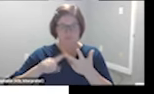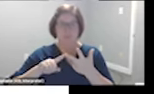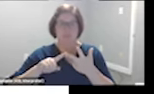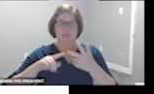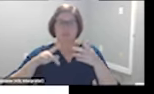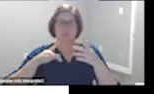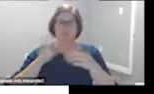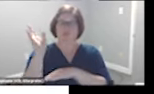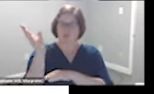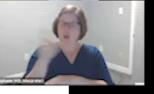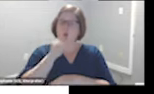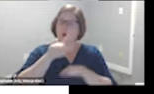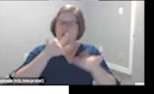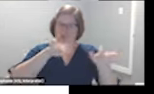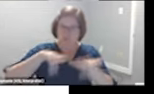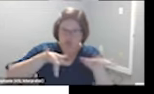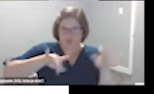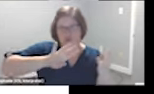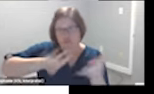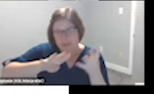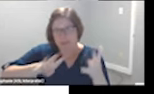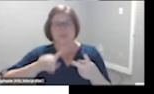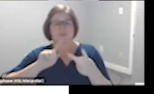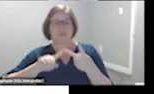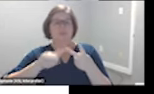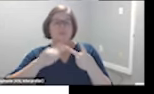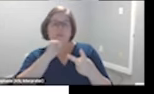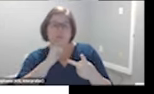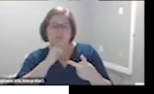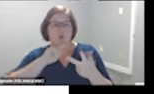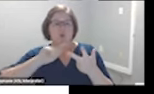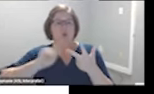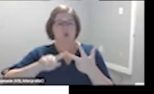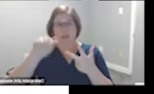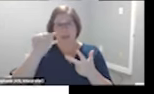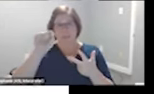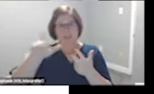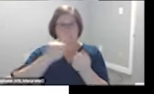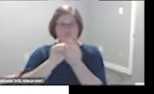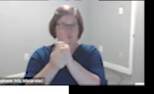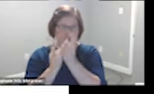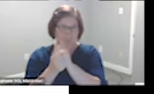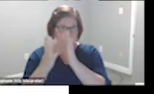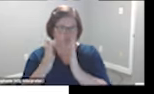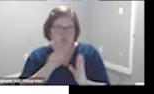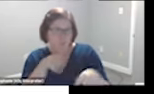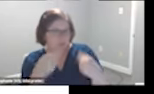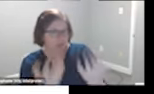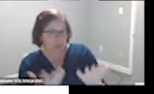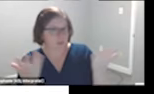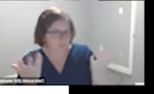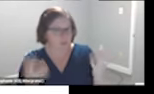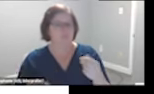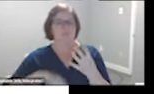speakers given a microphone, our ASL translators provided. And lastly, are there equally valid, accessible